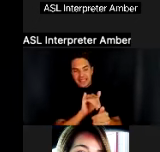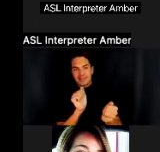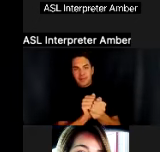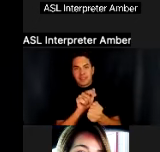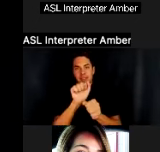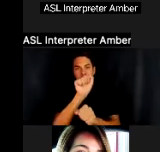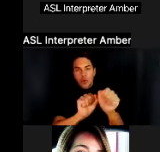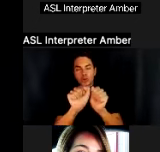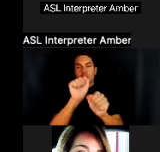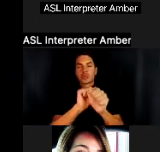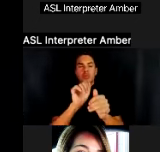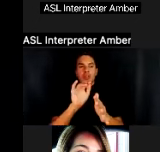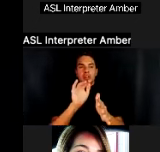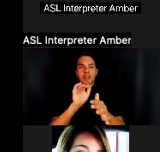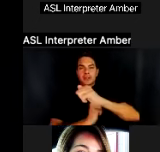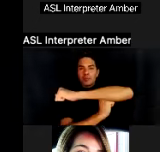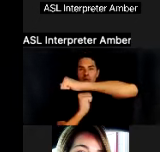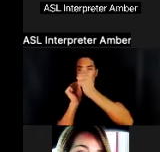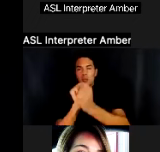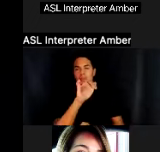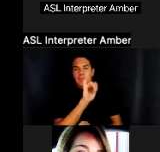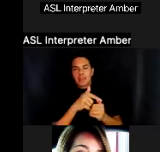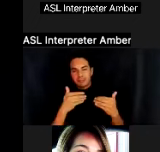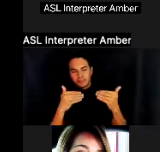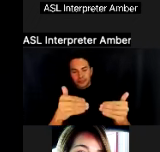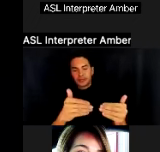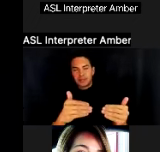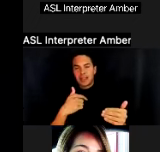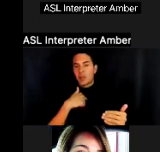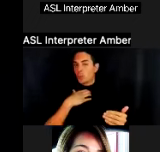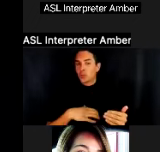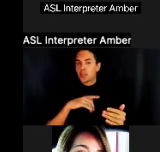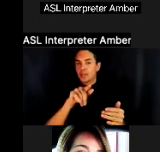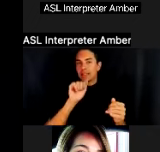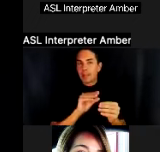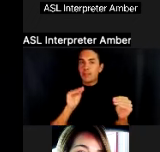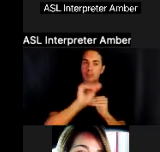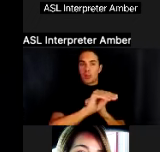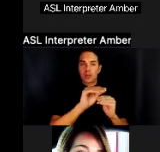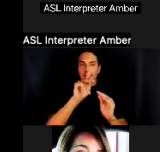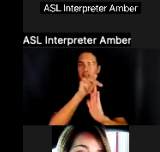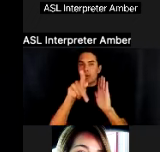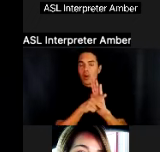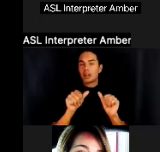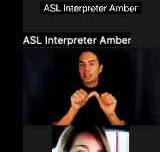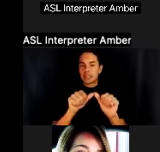do this, but just having that be now sort of put into policy